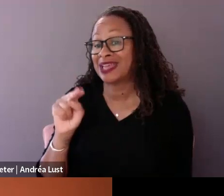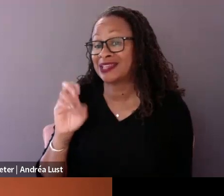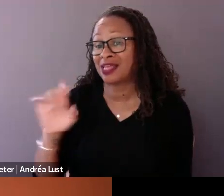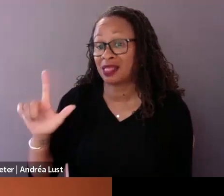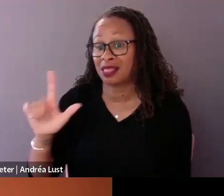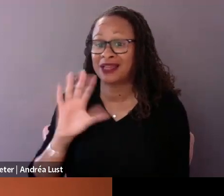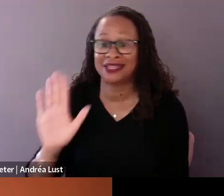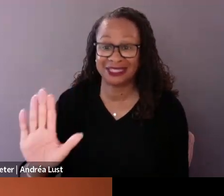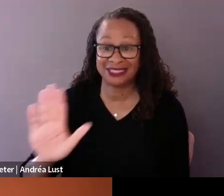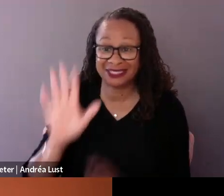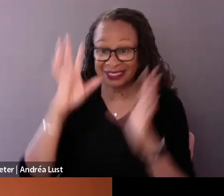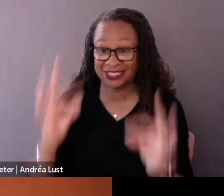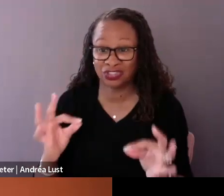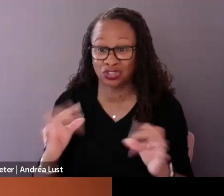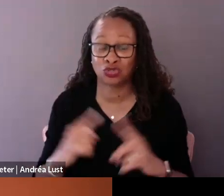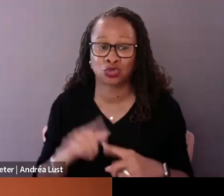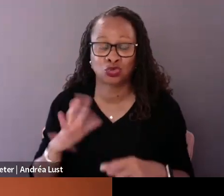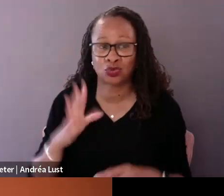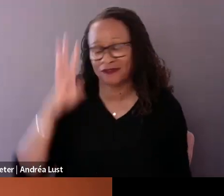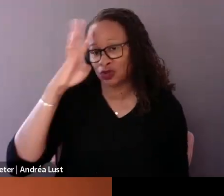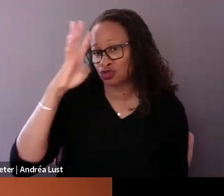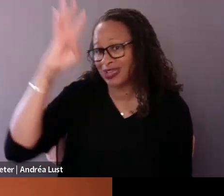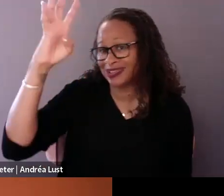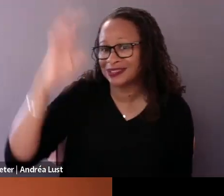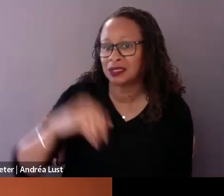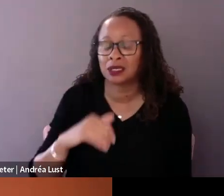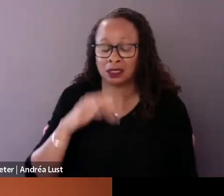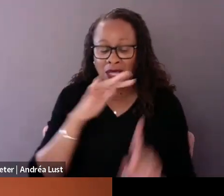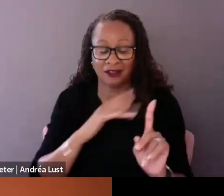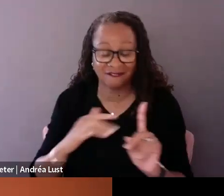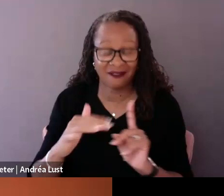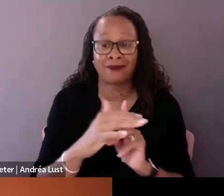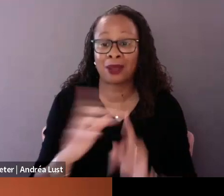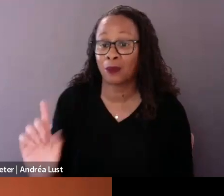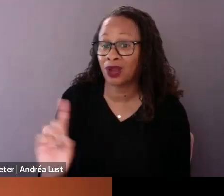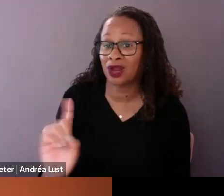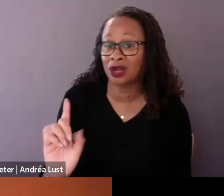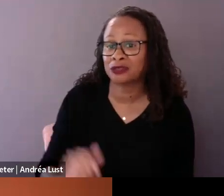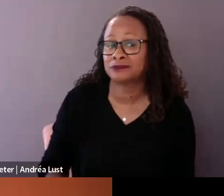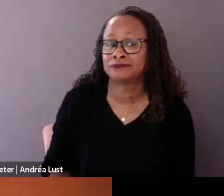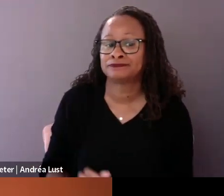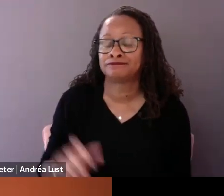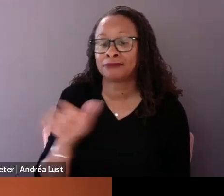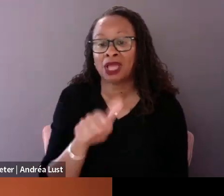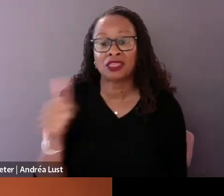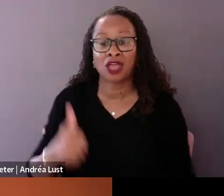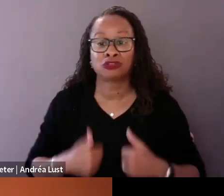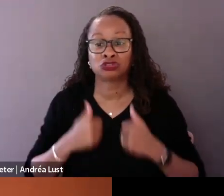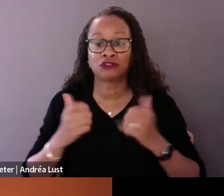to sort of create an environment in which the other